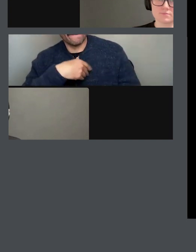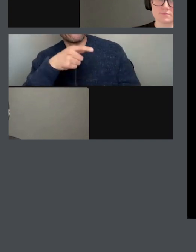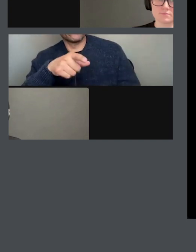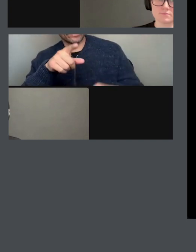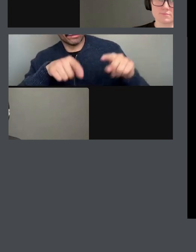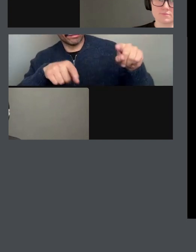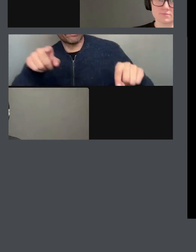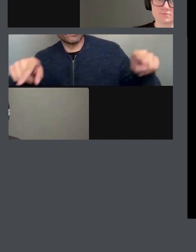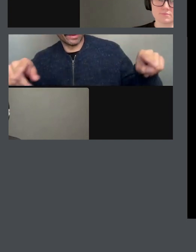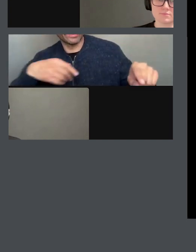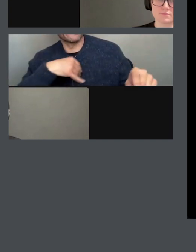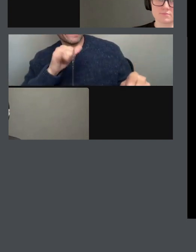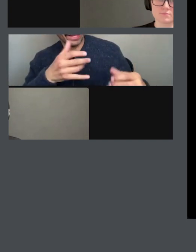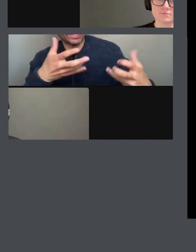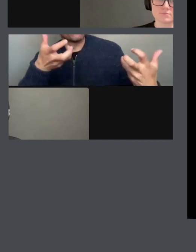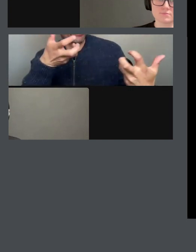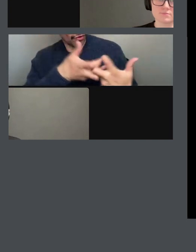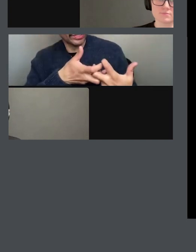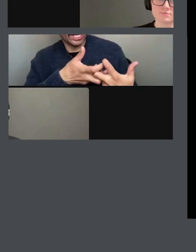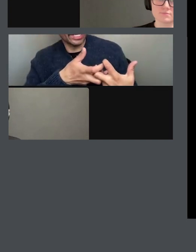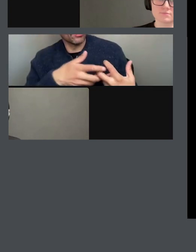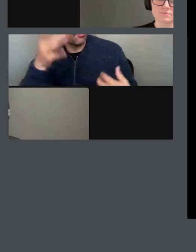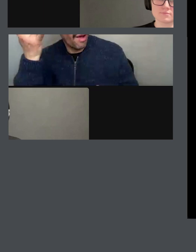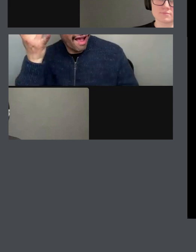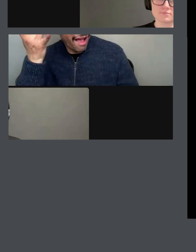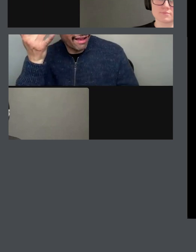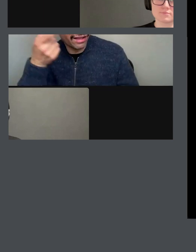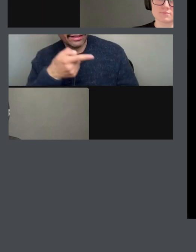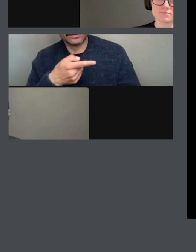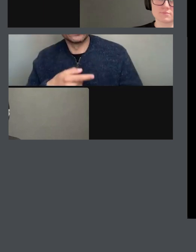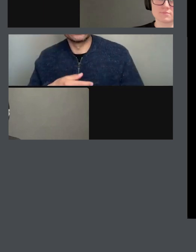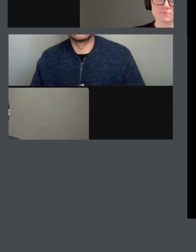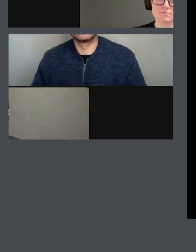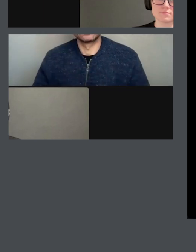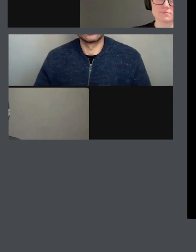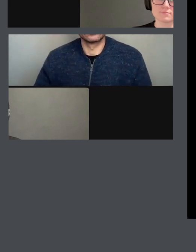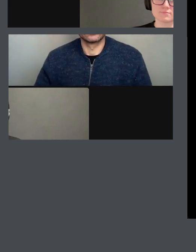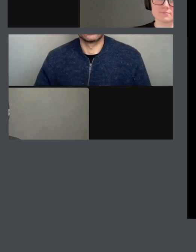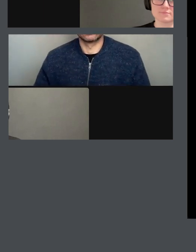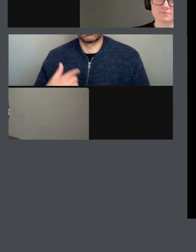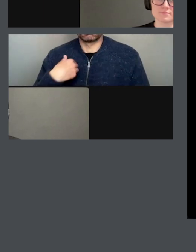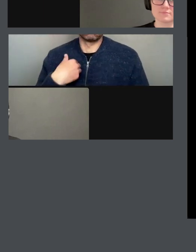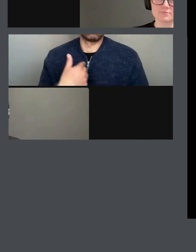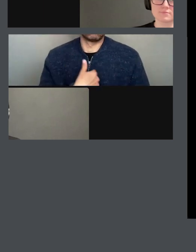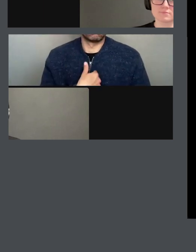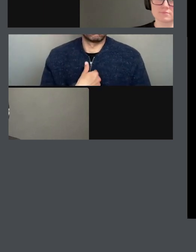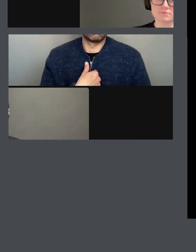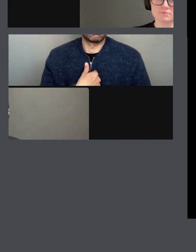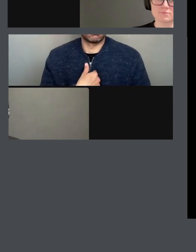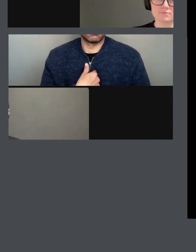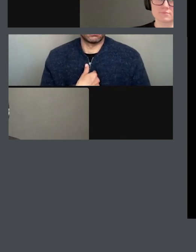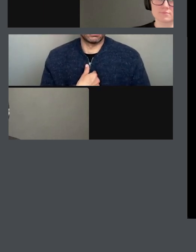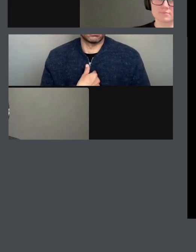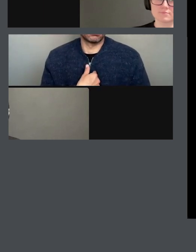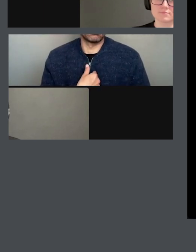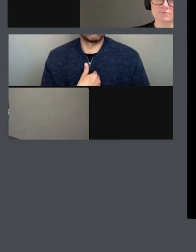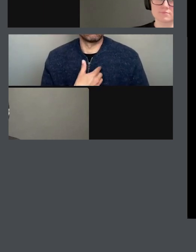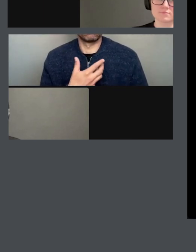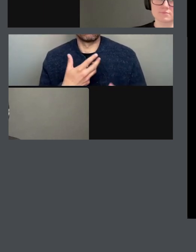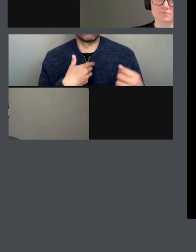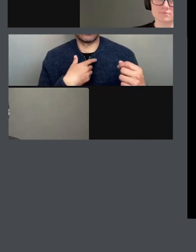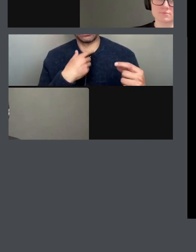were associated. Now, why is that? Well, I would presume